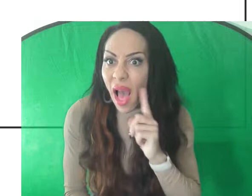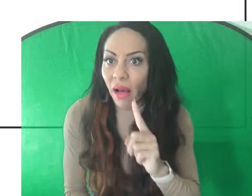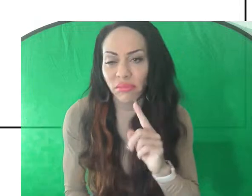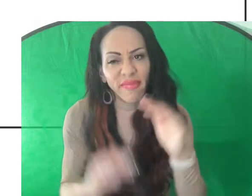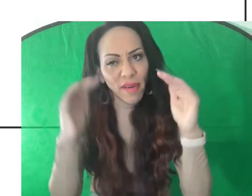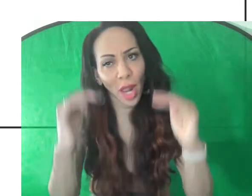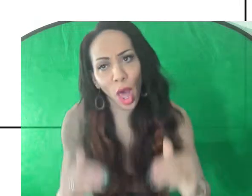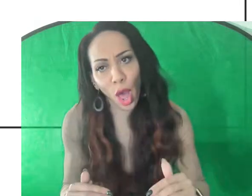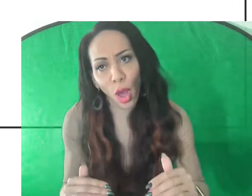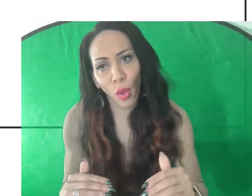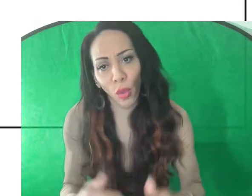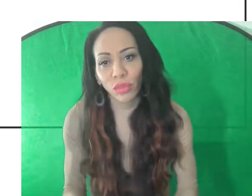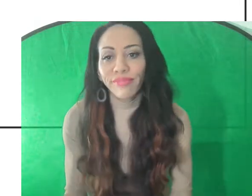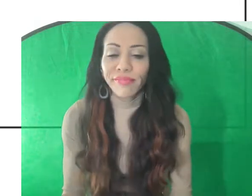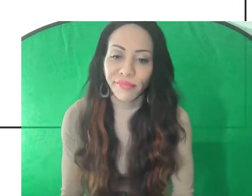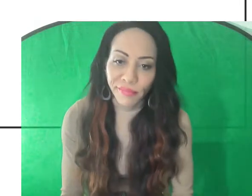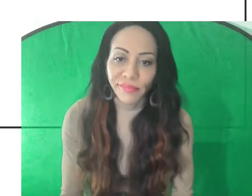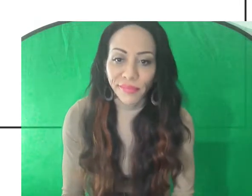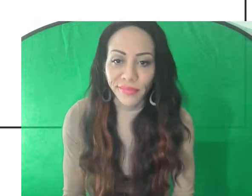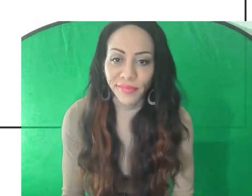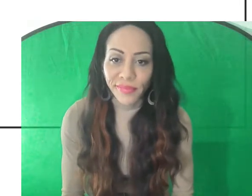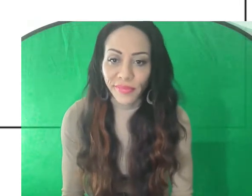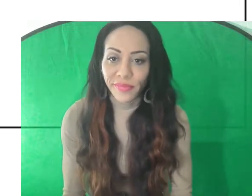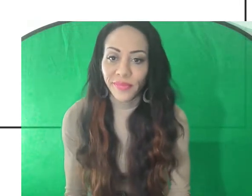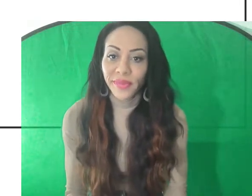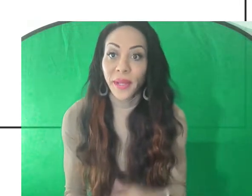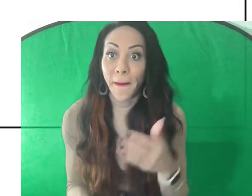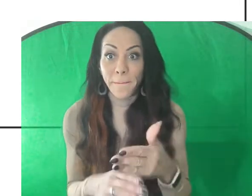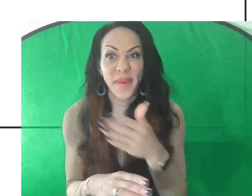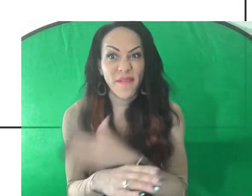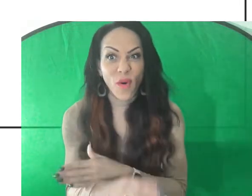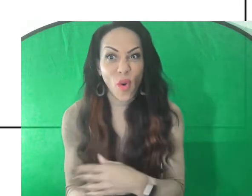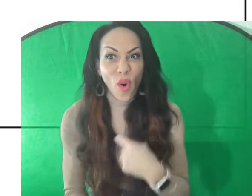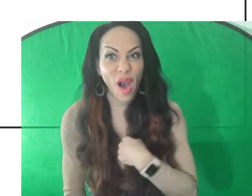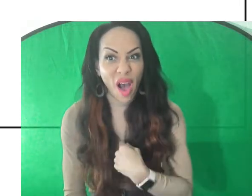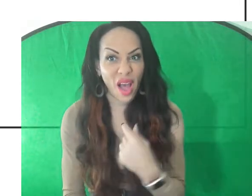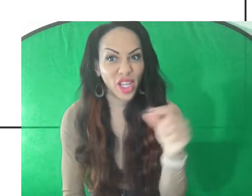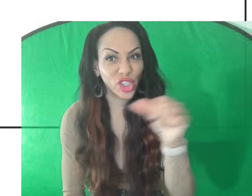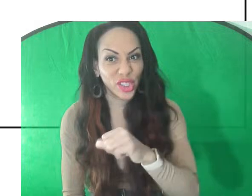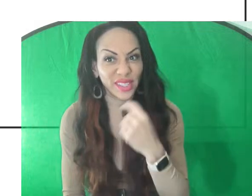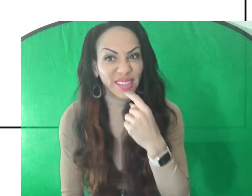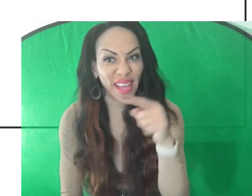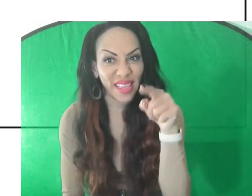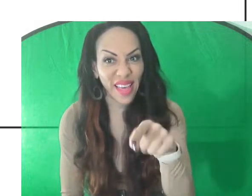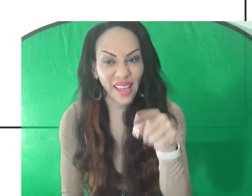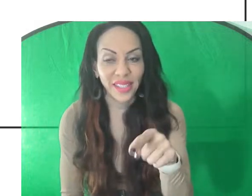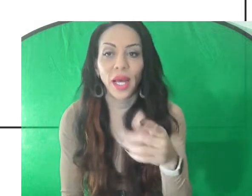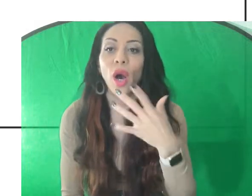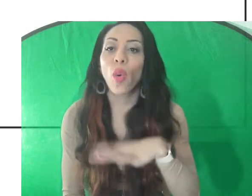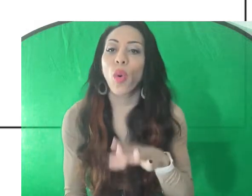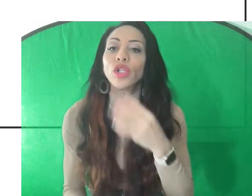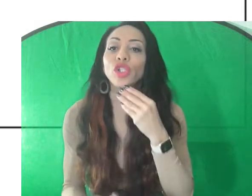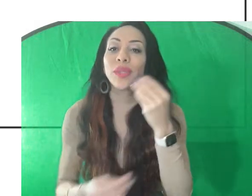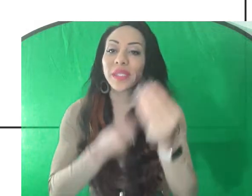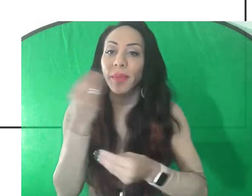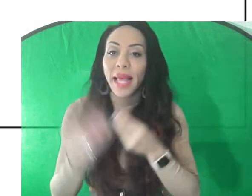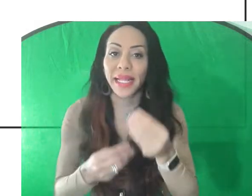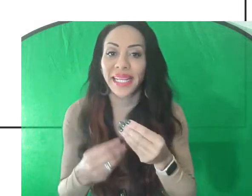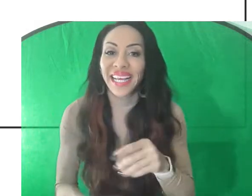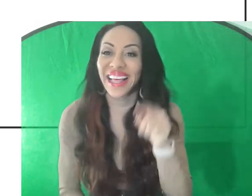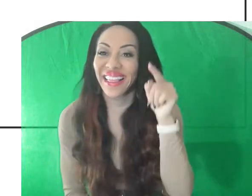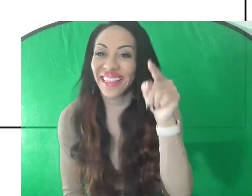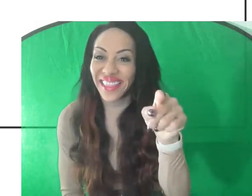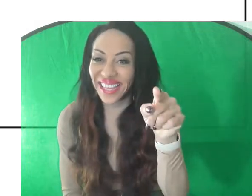We are also aware, sorry, before I should have said that, sorry, I just want to also focus on the fact that these are very binary, these